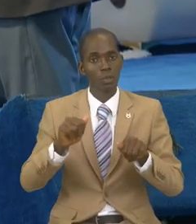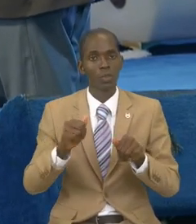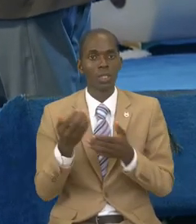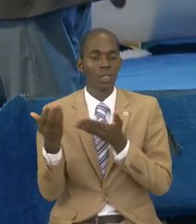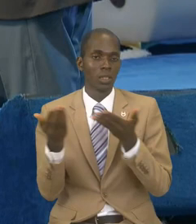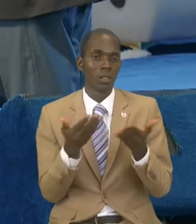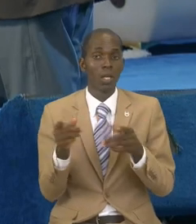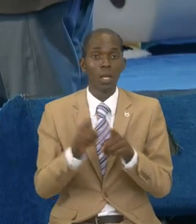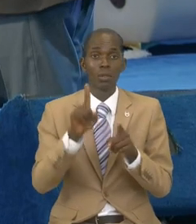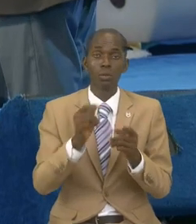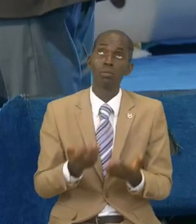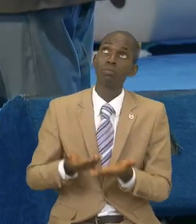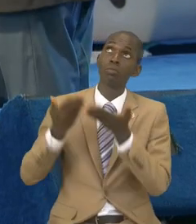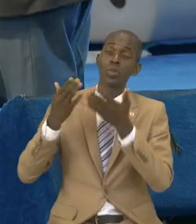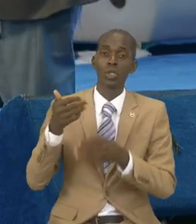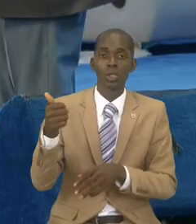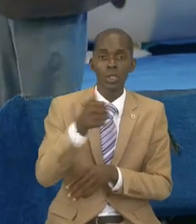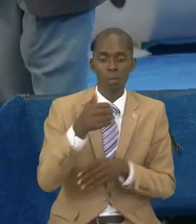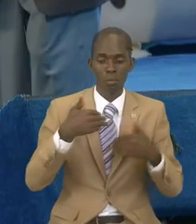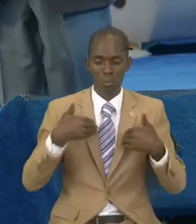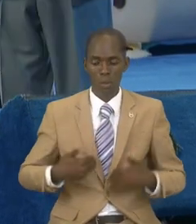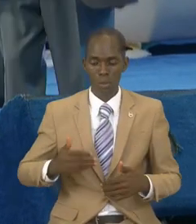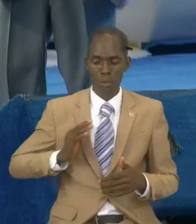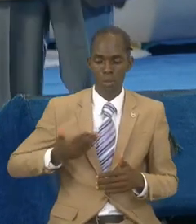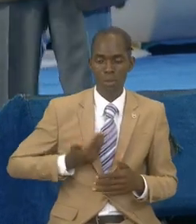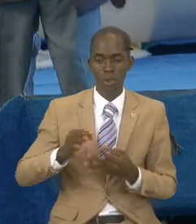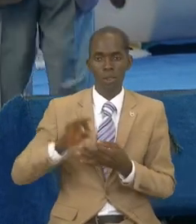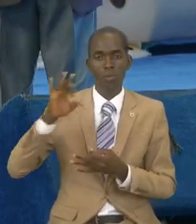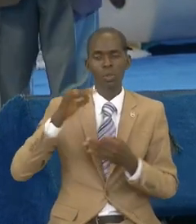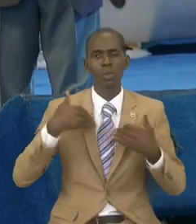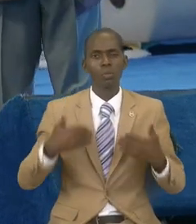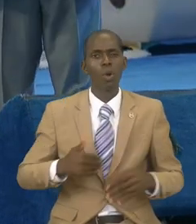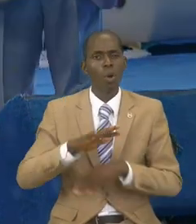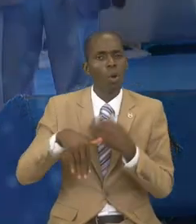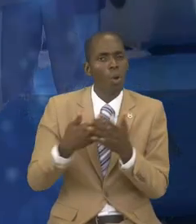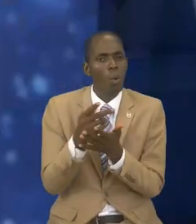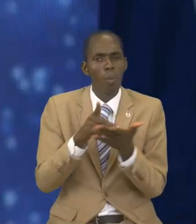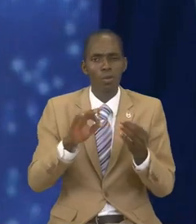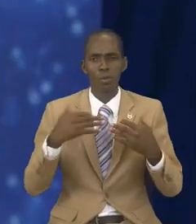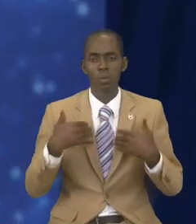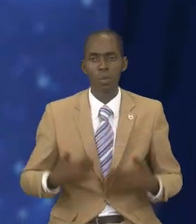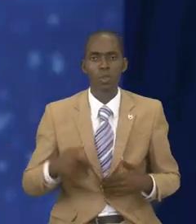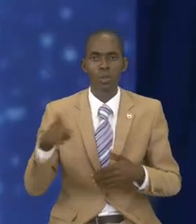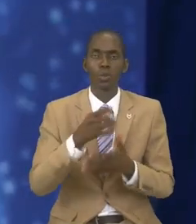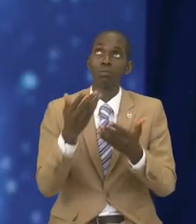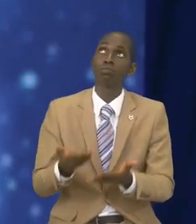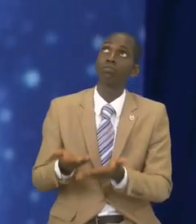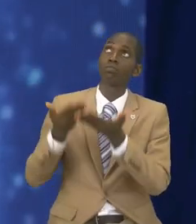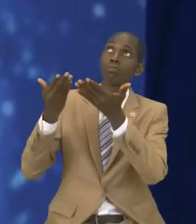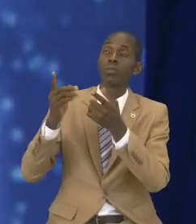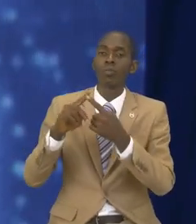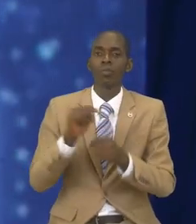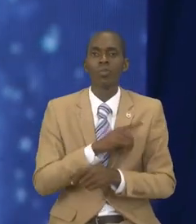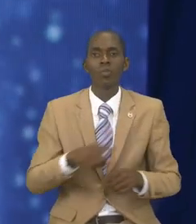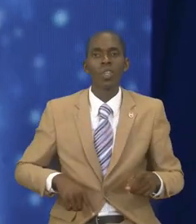your soul, your spirit, your mind, your body, everything, all your faculties, you present unto the Lord as the